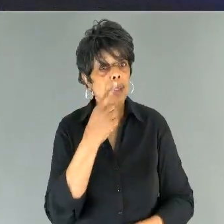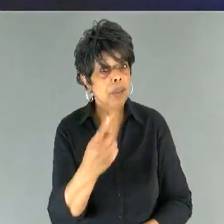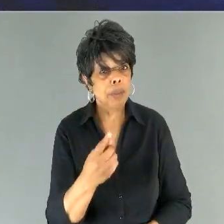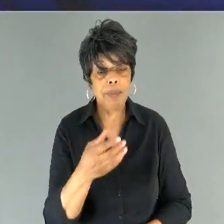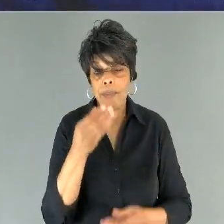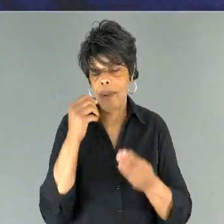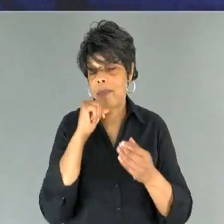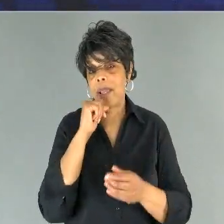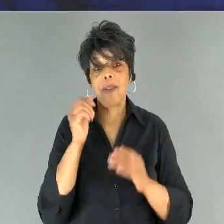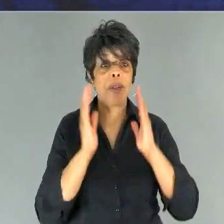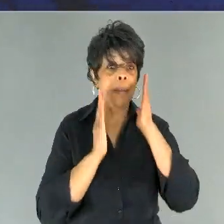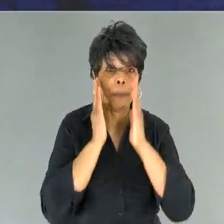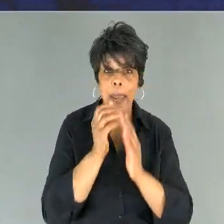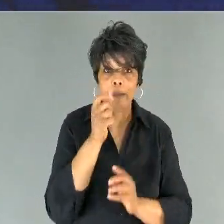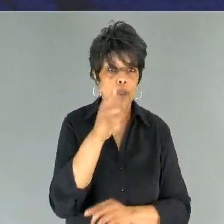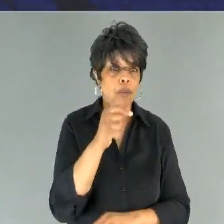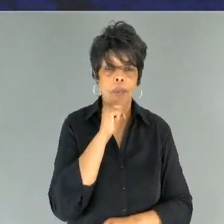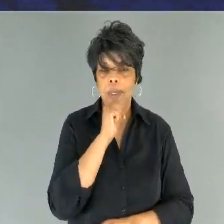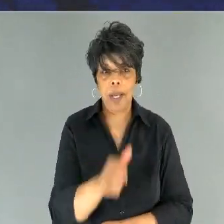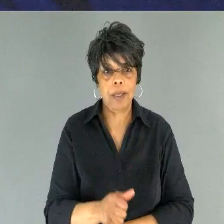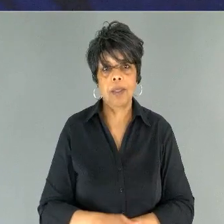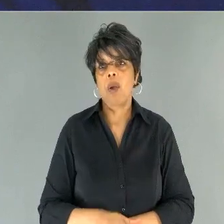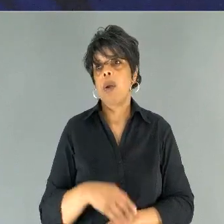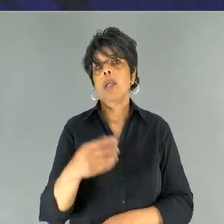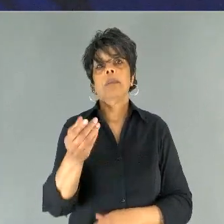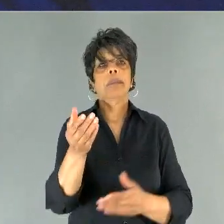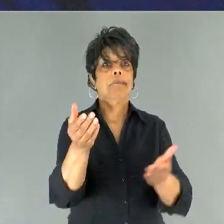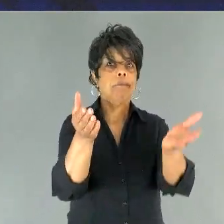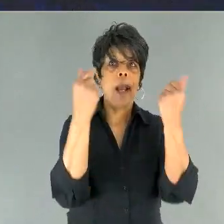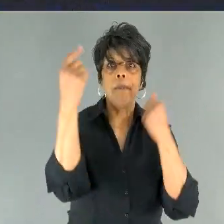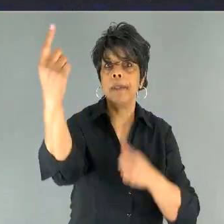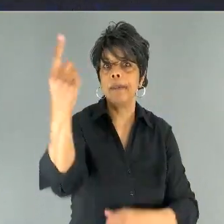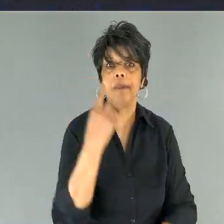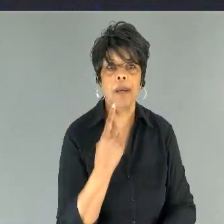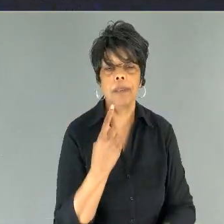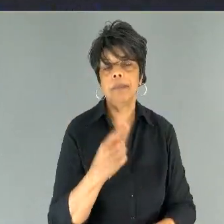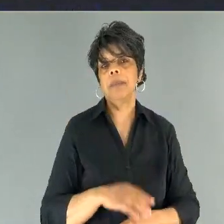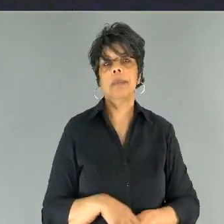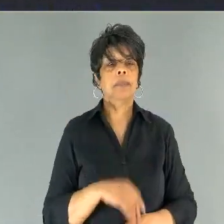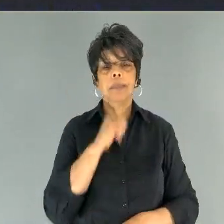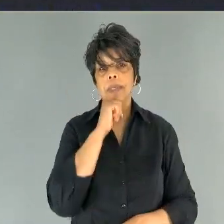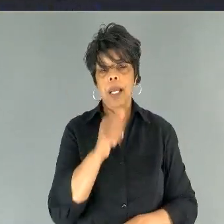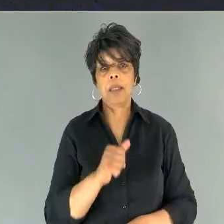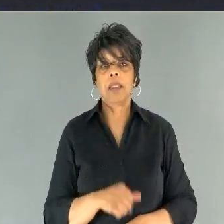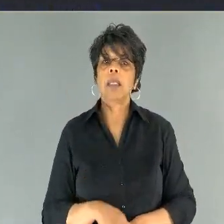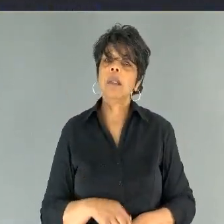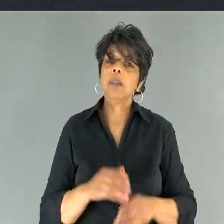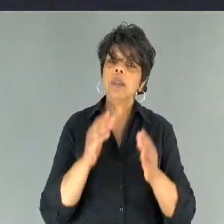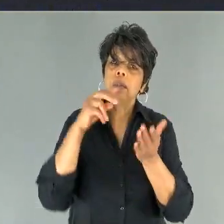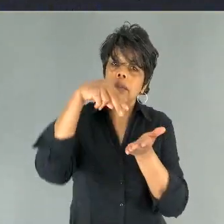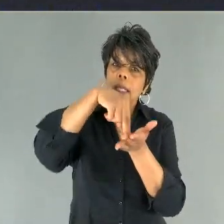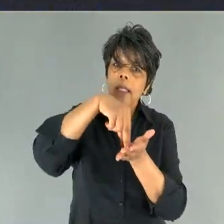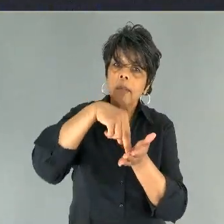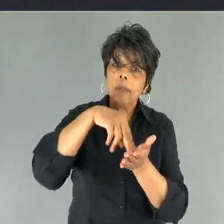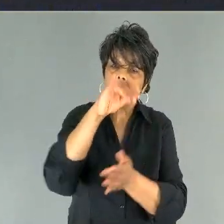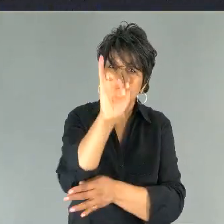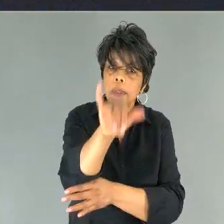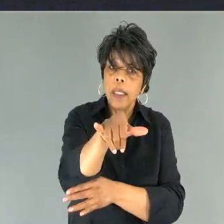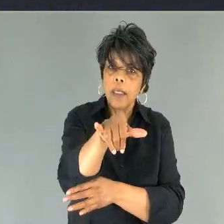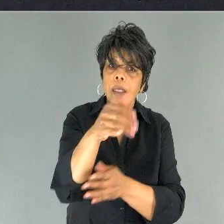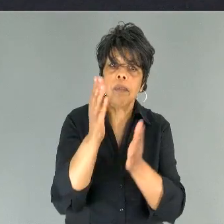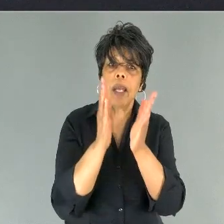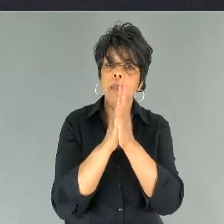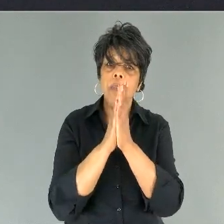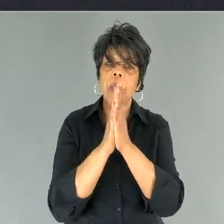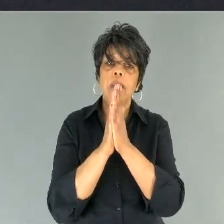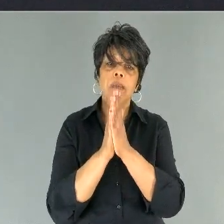I'm not going to make you come to the front. I want you to stay right there. I want to pray with you right where you are. I just want you to stand